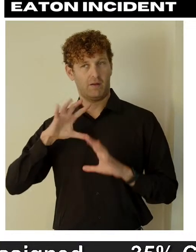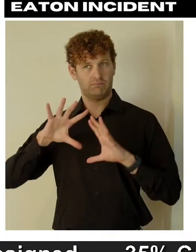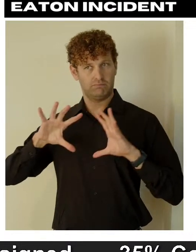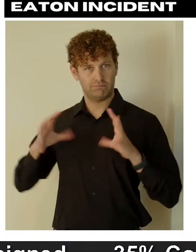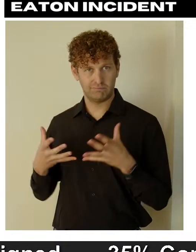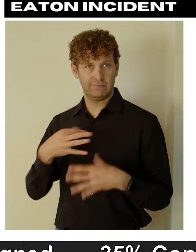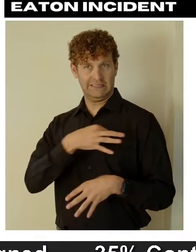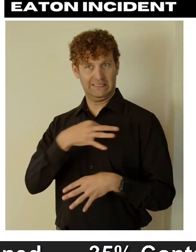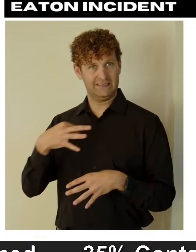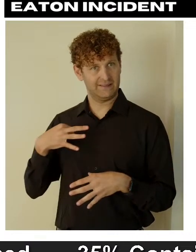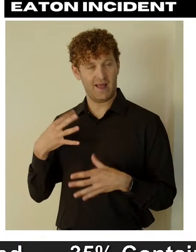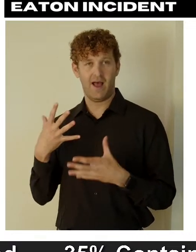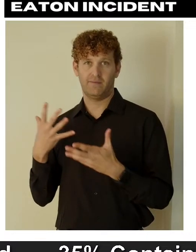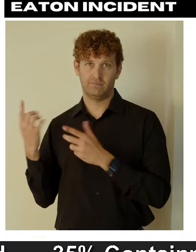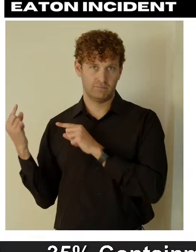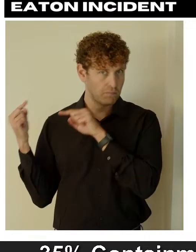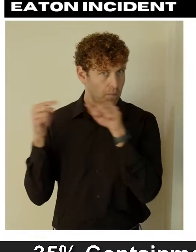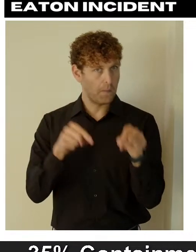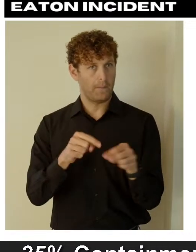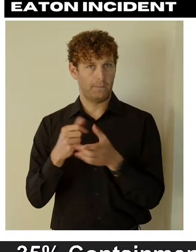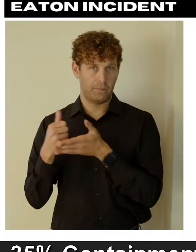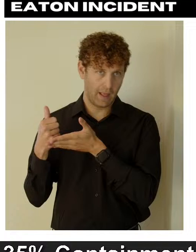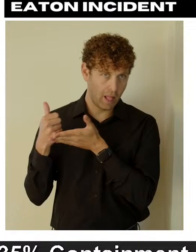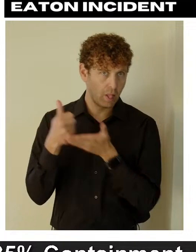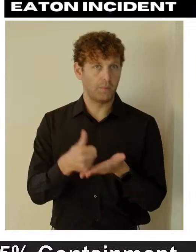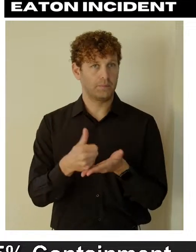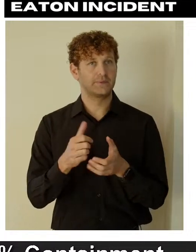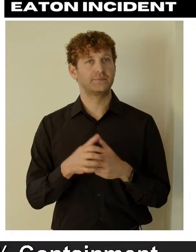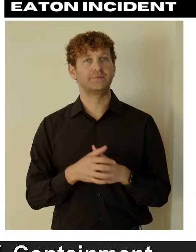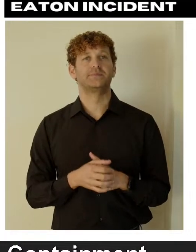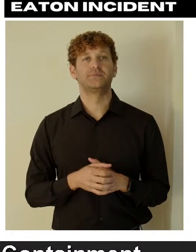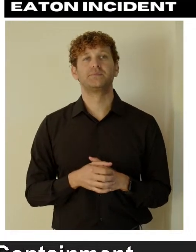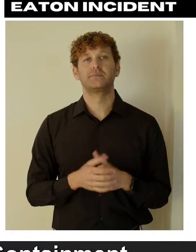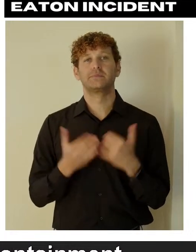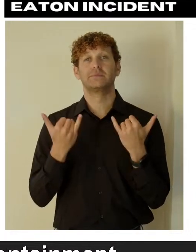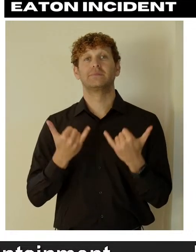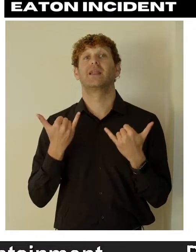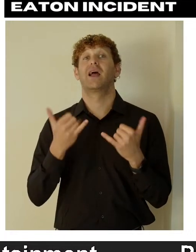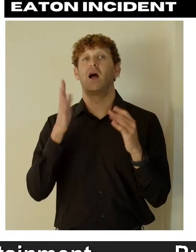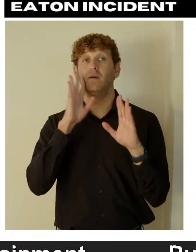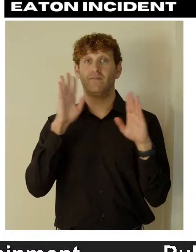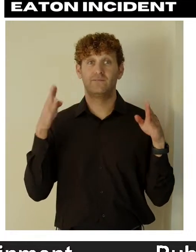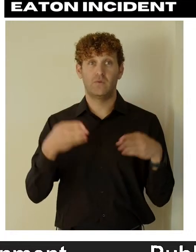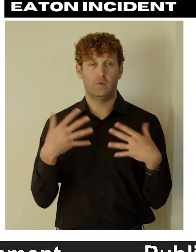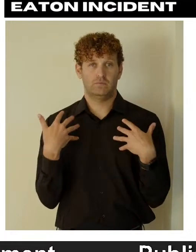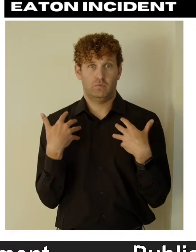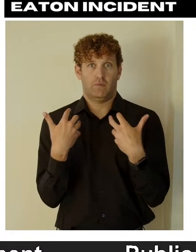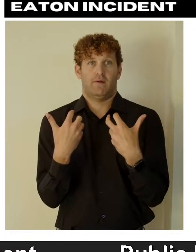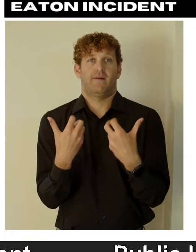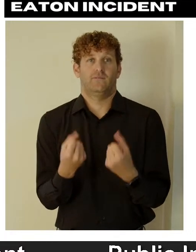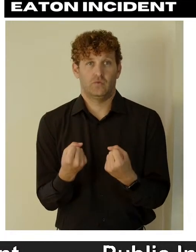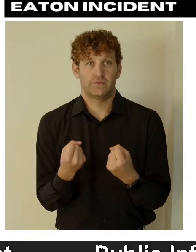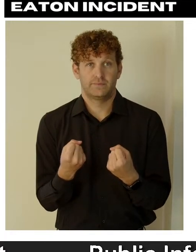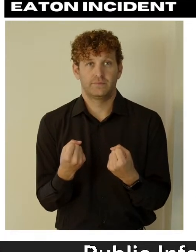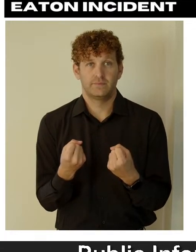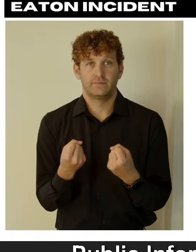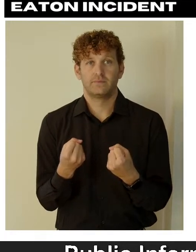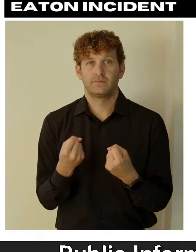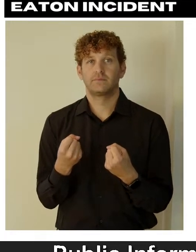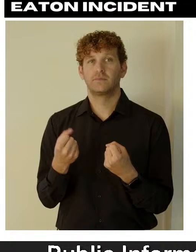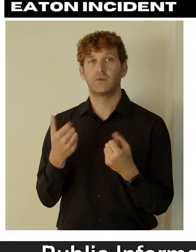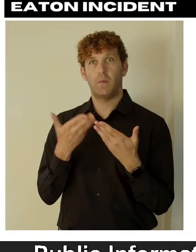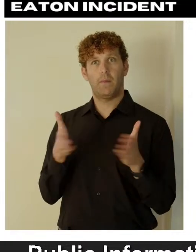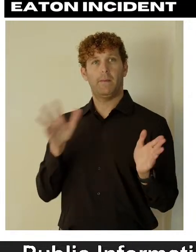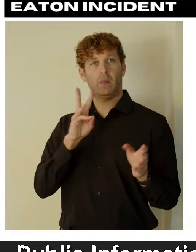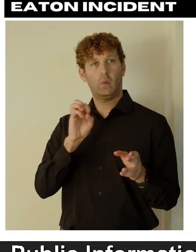they responded to this. And as we move into full recovery, that's really where our public works crews come into play. We're